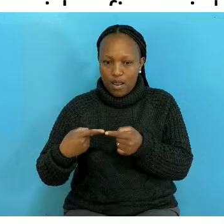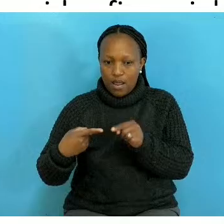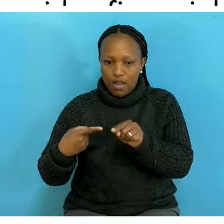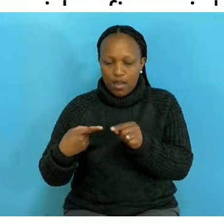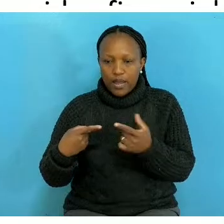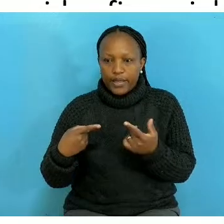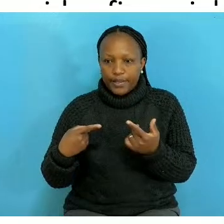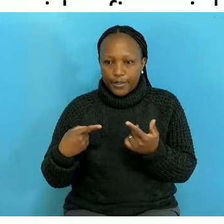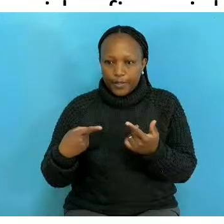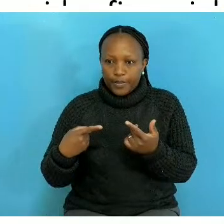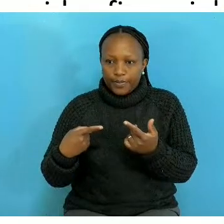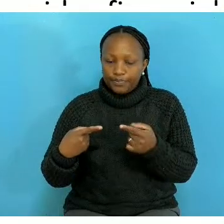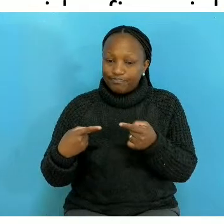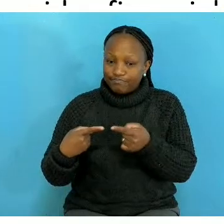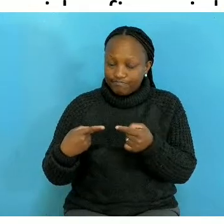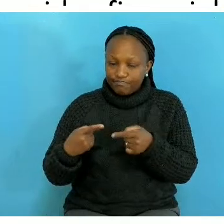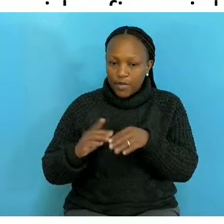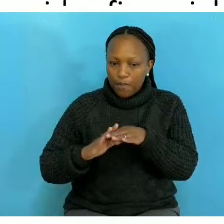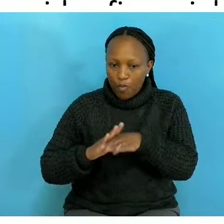with